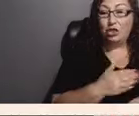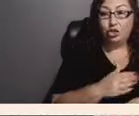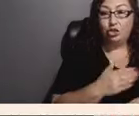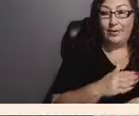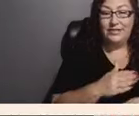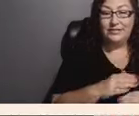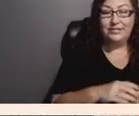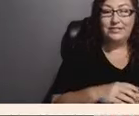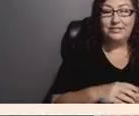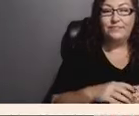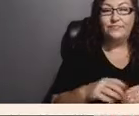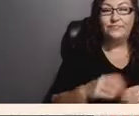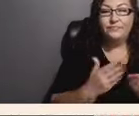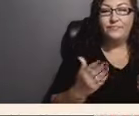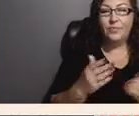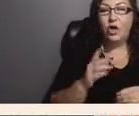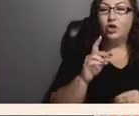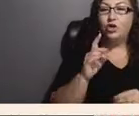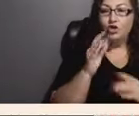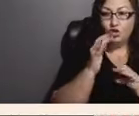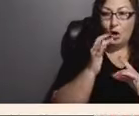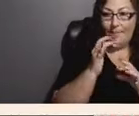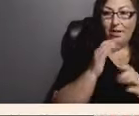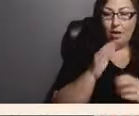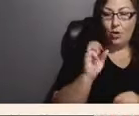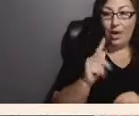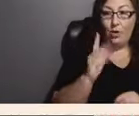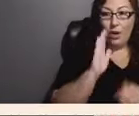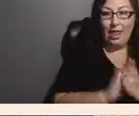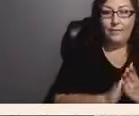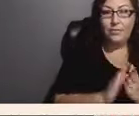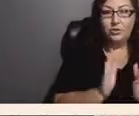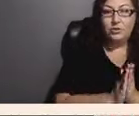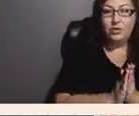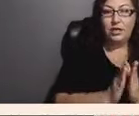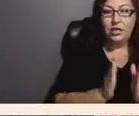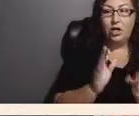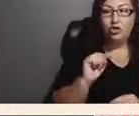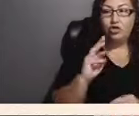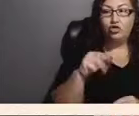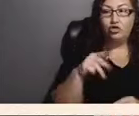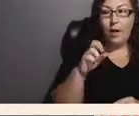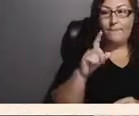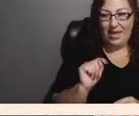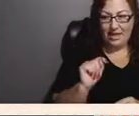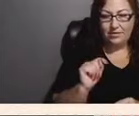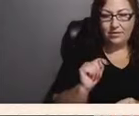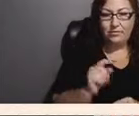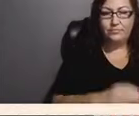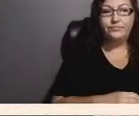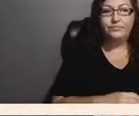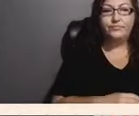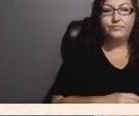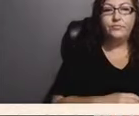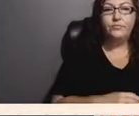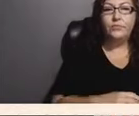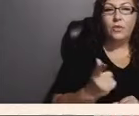trumpet. We're going to clap that together. Ready? Here we go. Trumpet. Let's add another one. How about